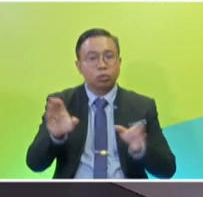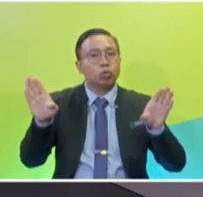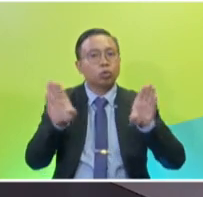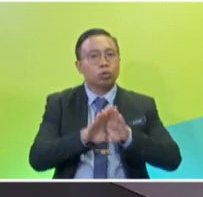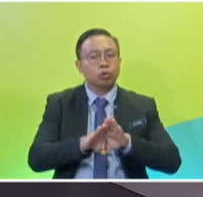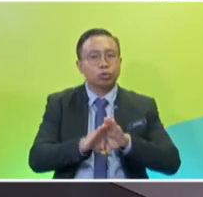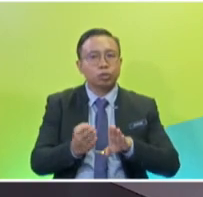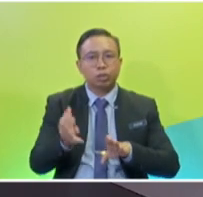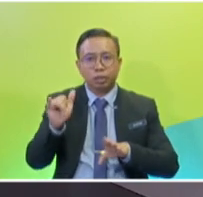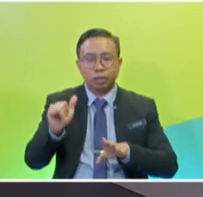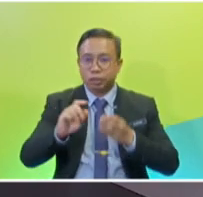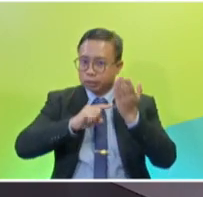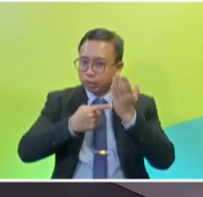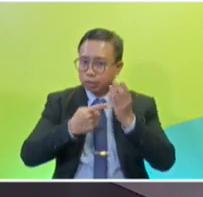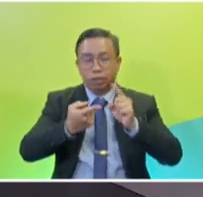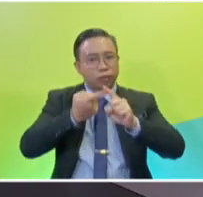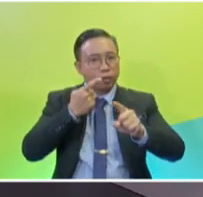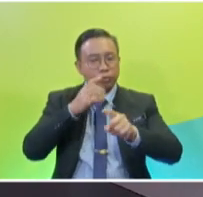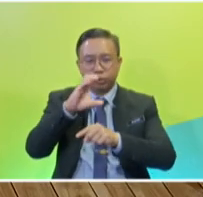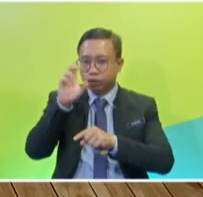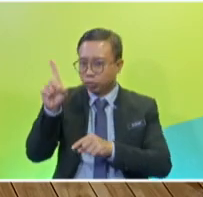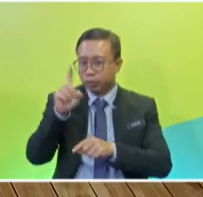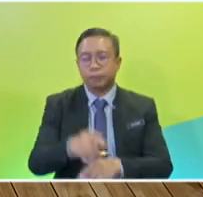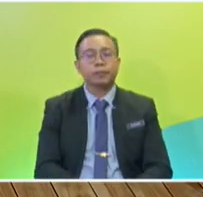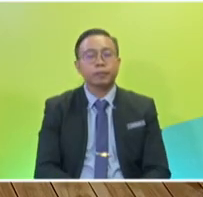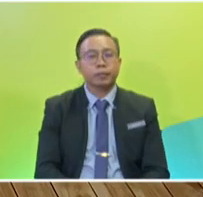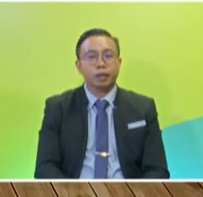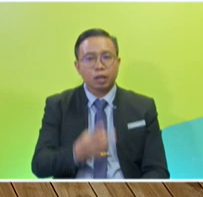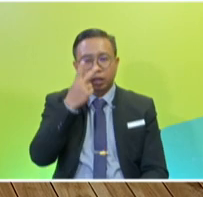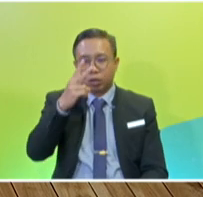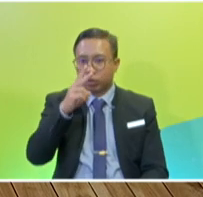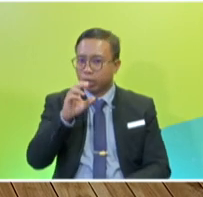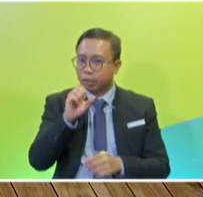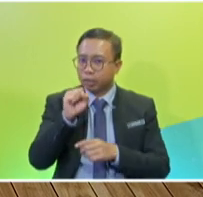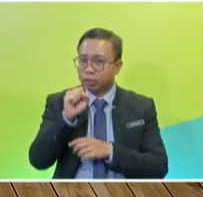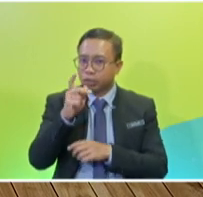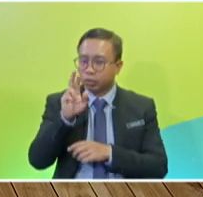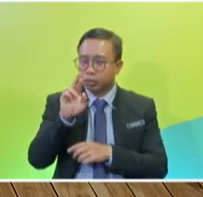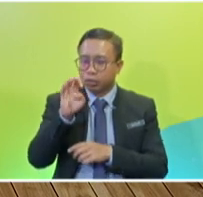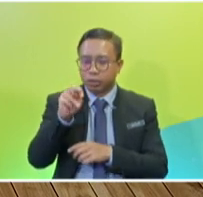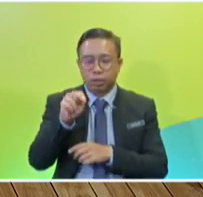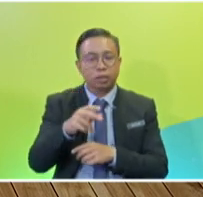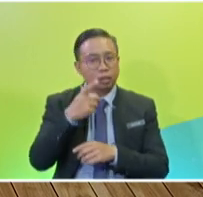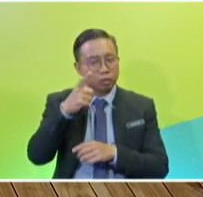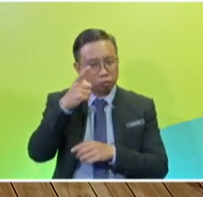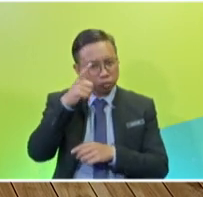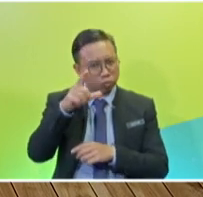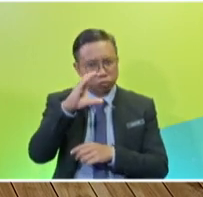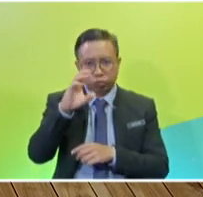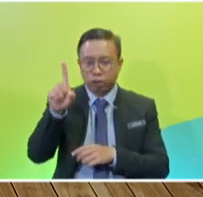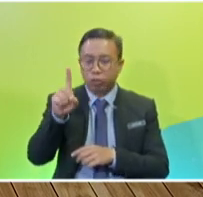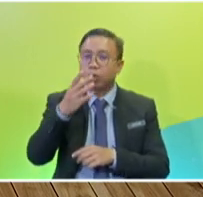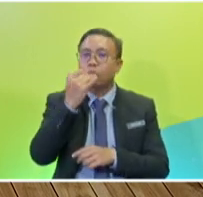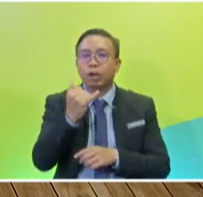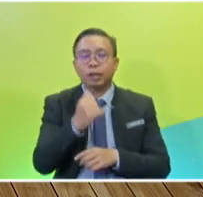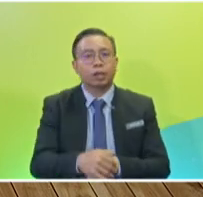started, and that comes from C1. All right, if you look at the screen, so if C1, why must they refer to C1? Because